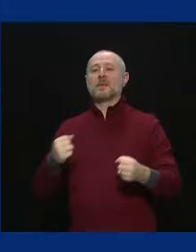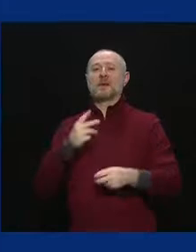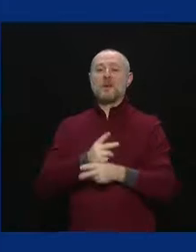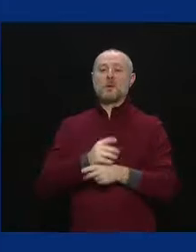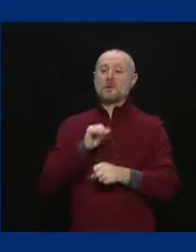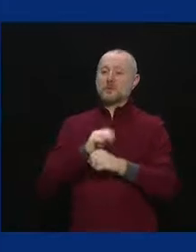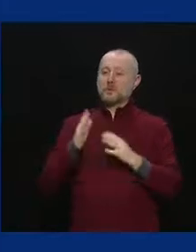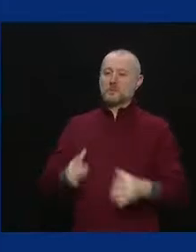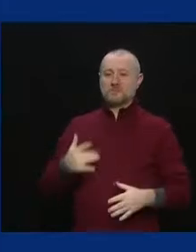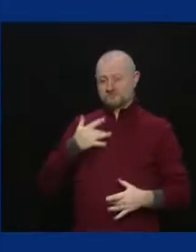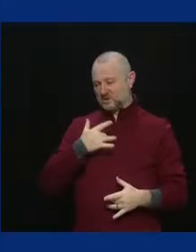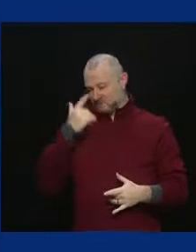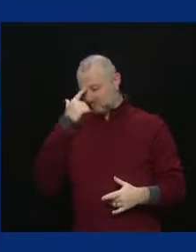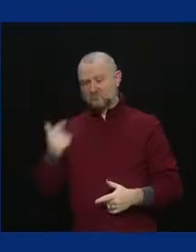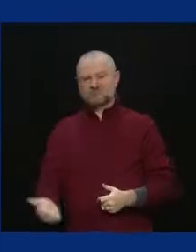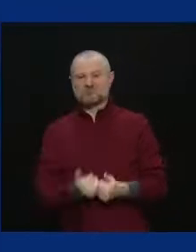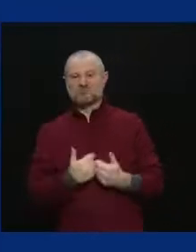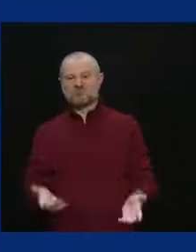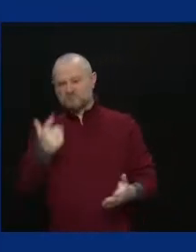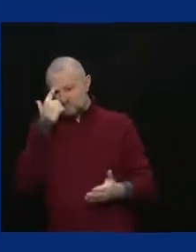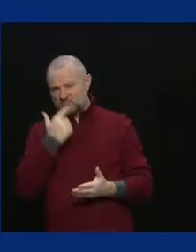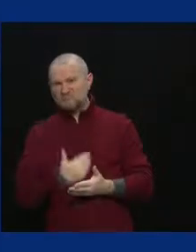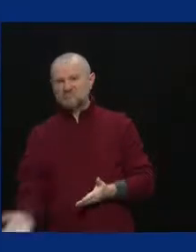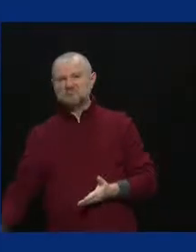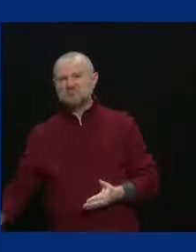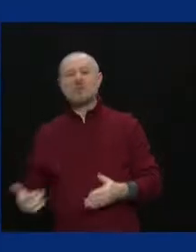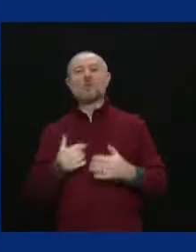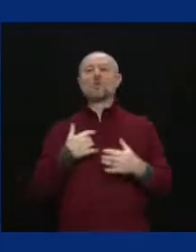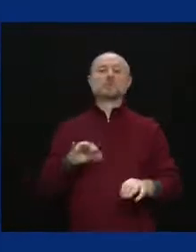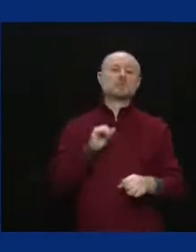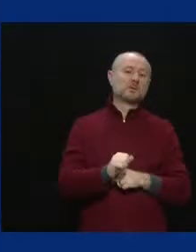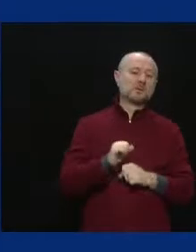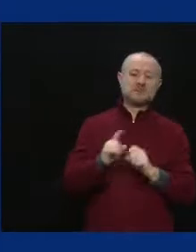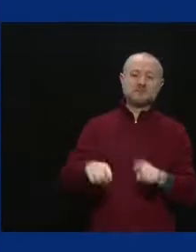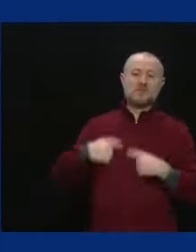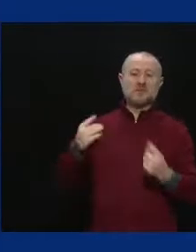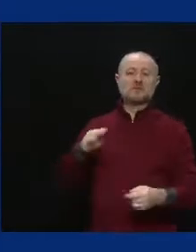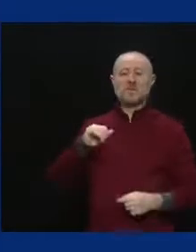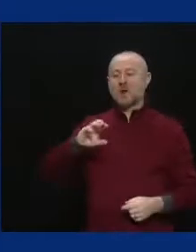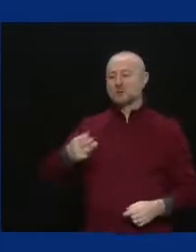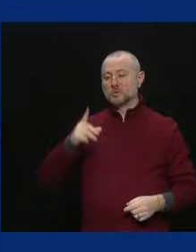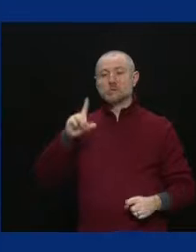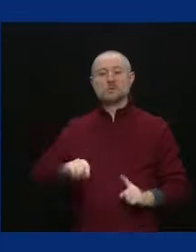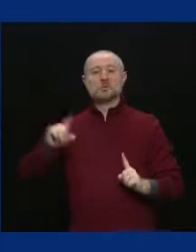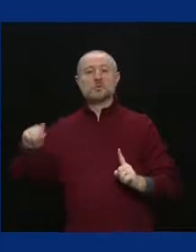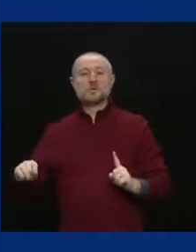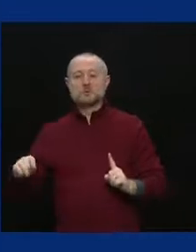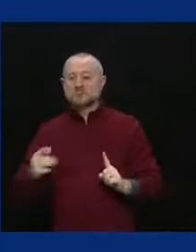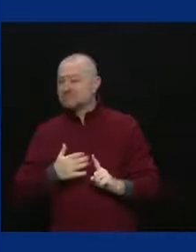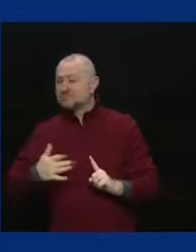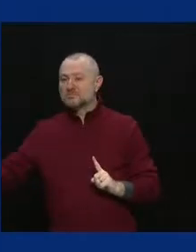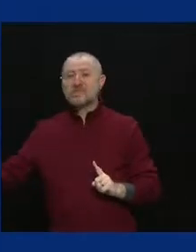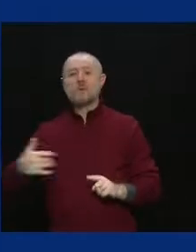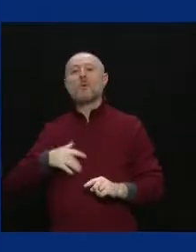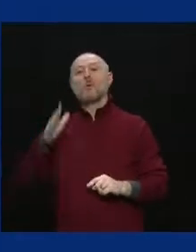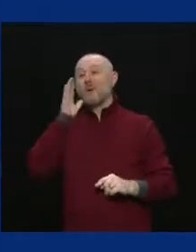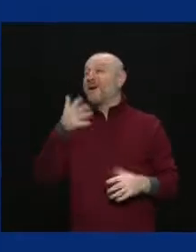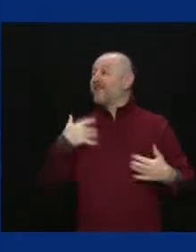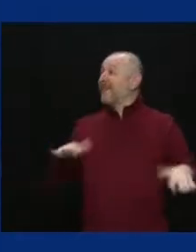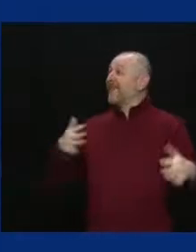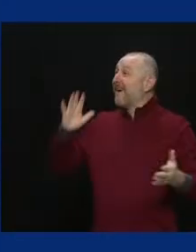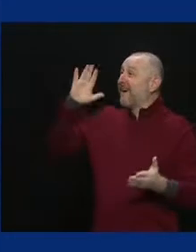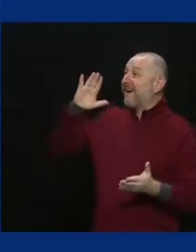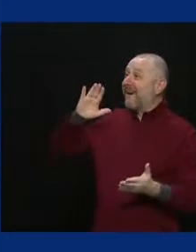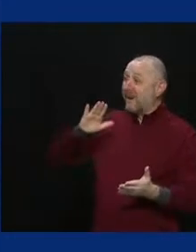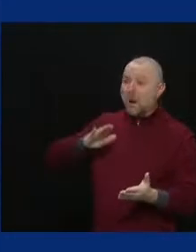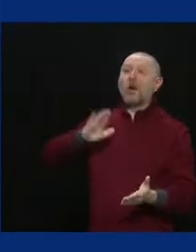who are on the front lines. They've been there since March of 2020, always waiting for that silver lining, and it just has not been coming, so we're adding